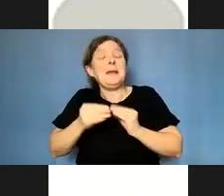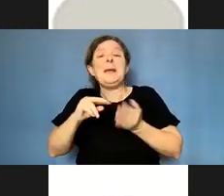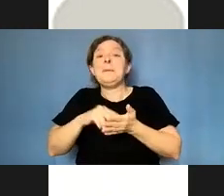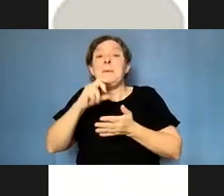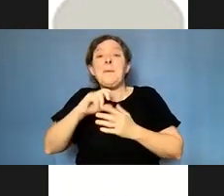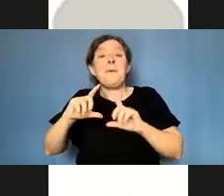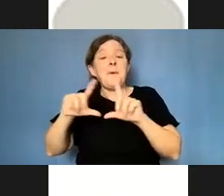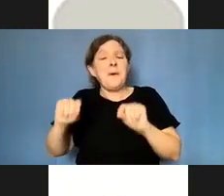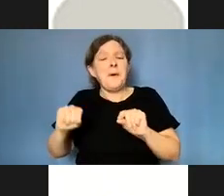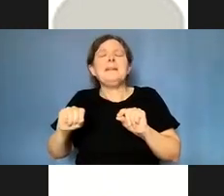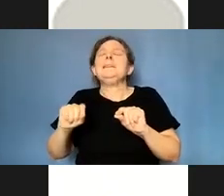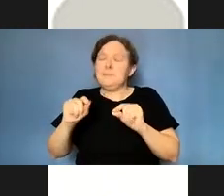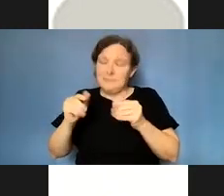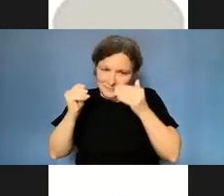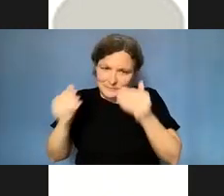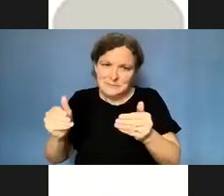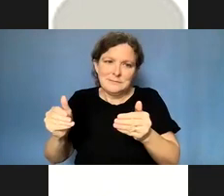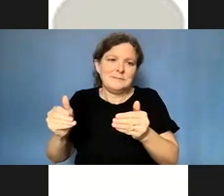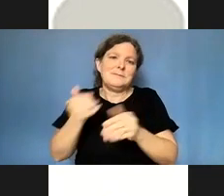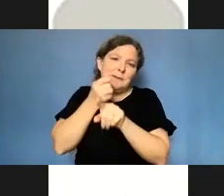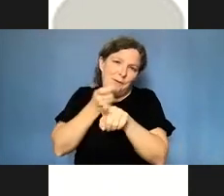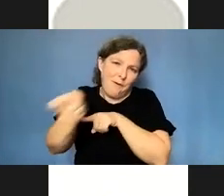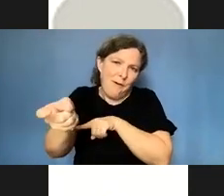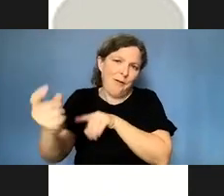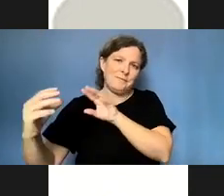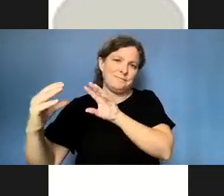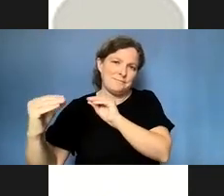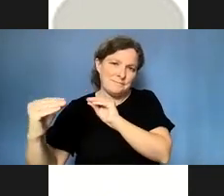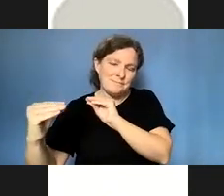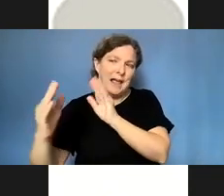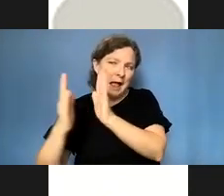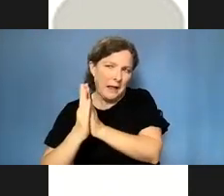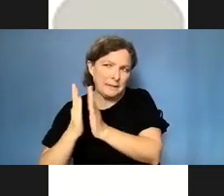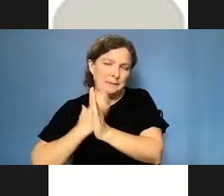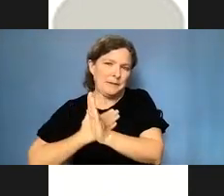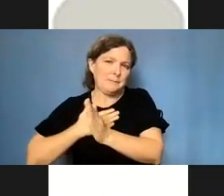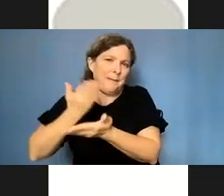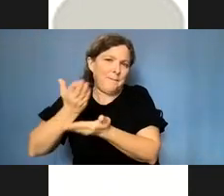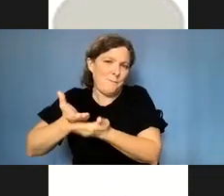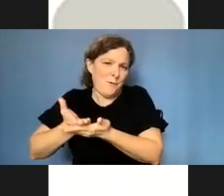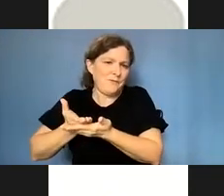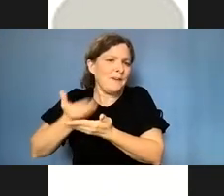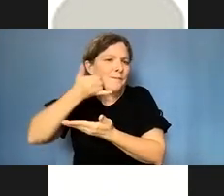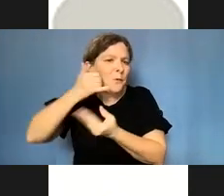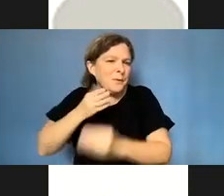you need to request the vaccination record by phone at the number you see there from the Provincial Vaccine Contact Center.